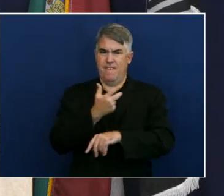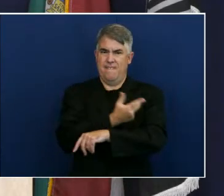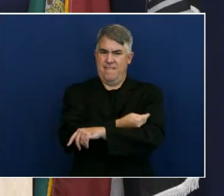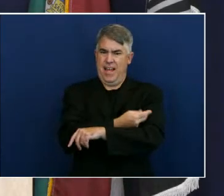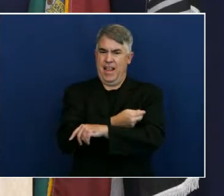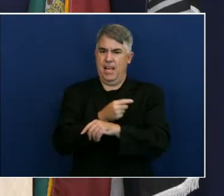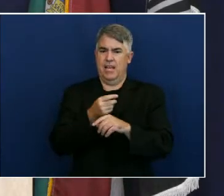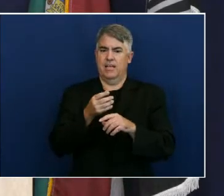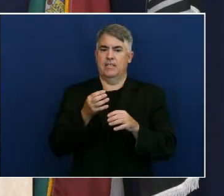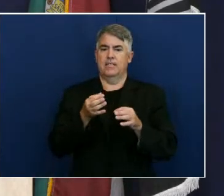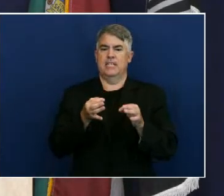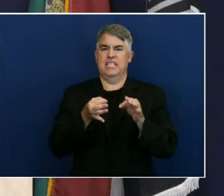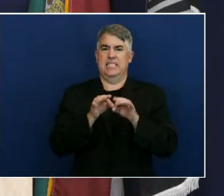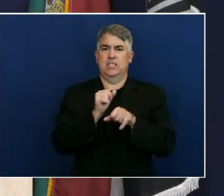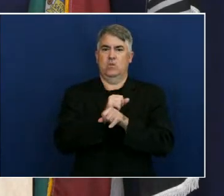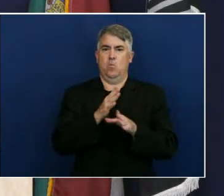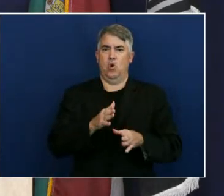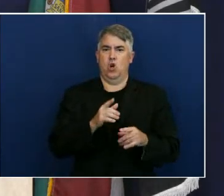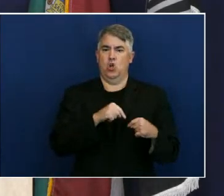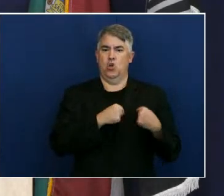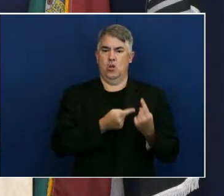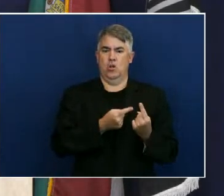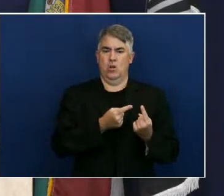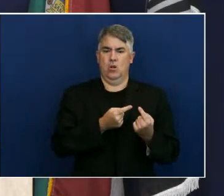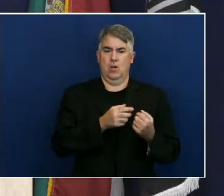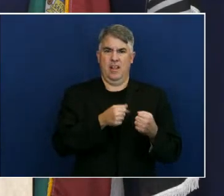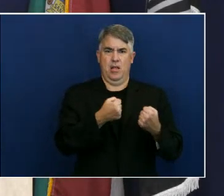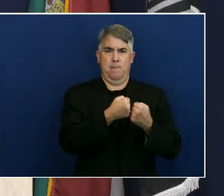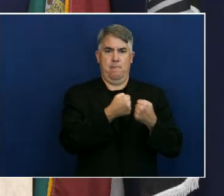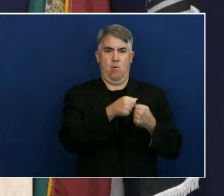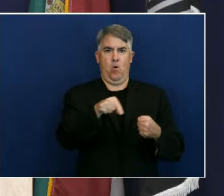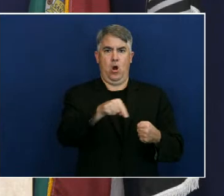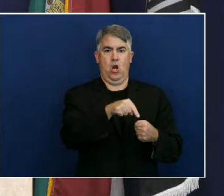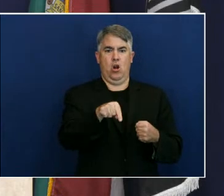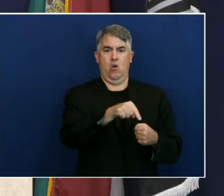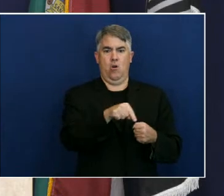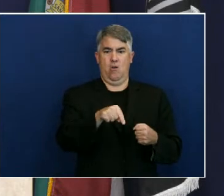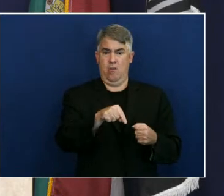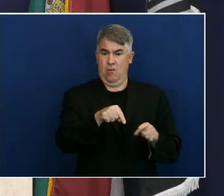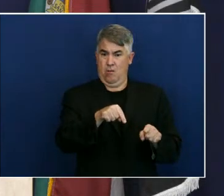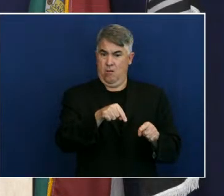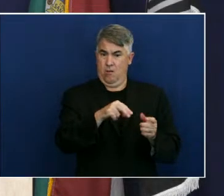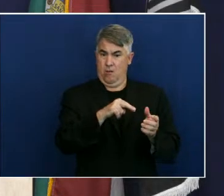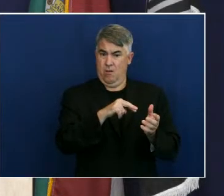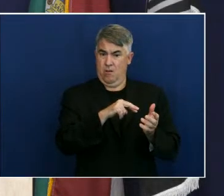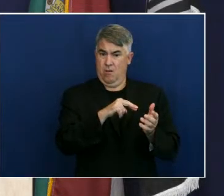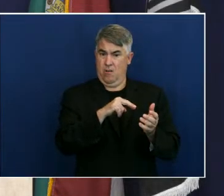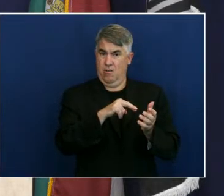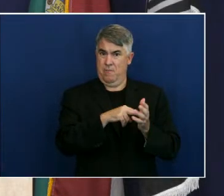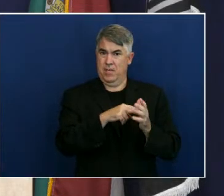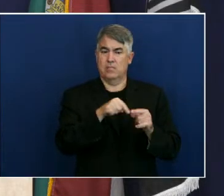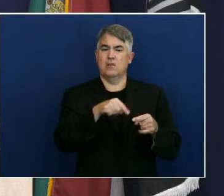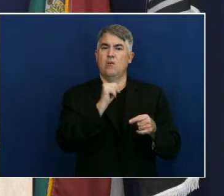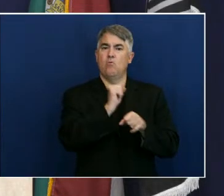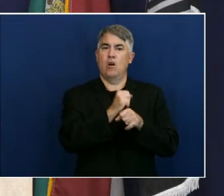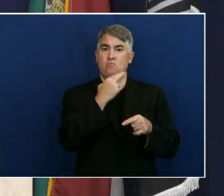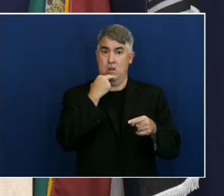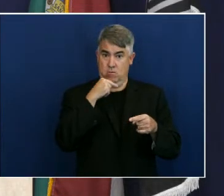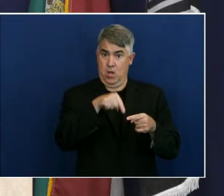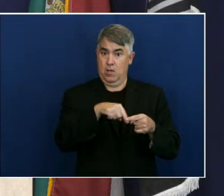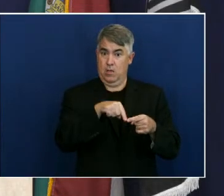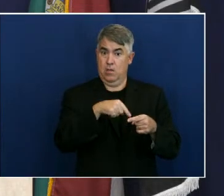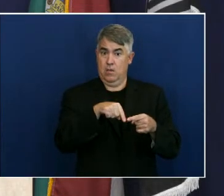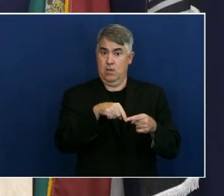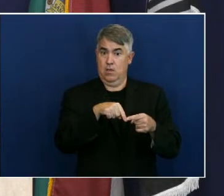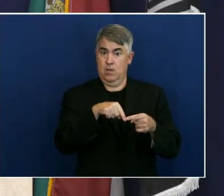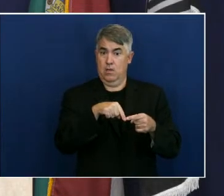to also vaccinate essential workers at other sectors? For instance, if you're a restaurant worker but work here in San Diego but then live in